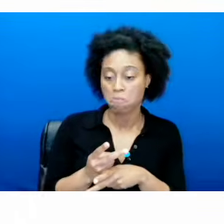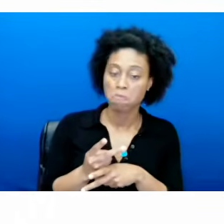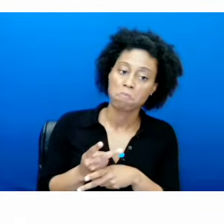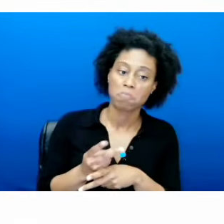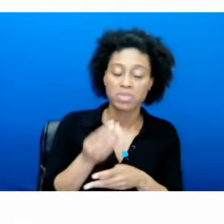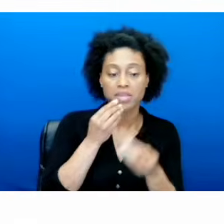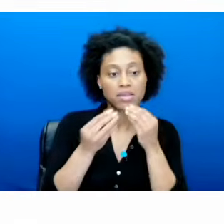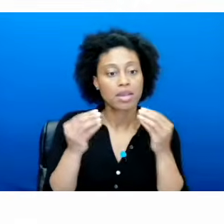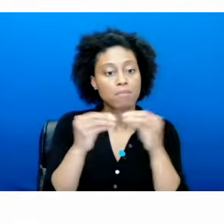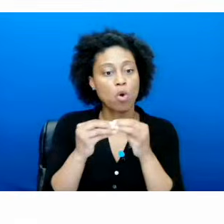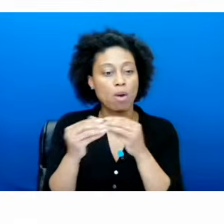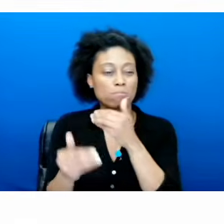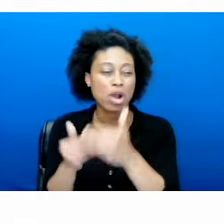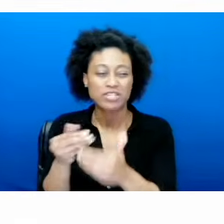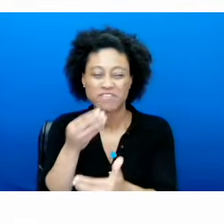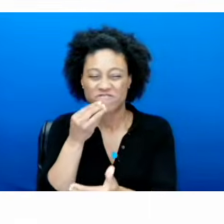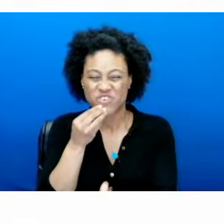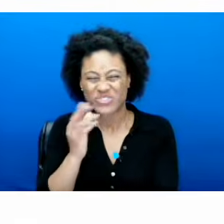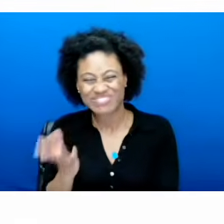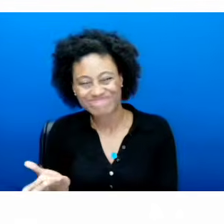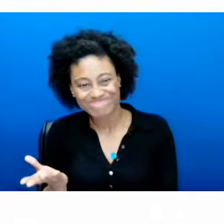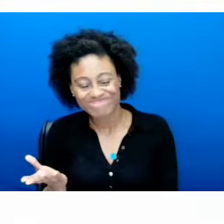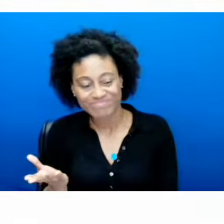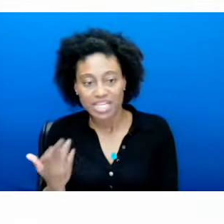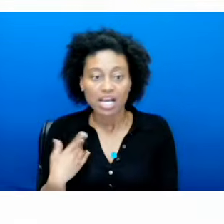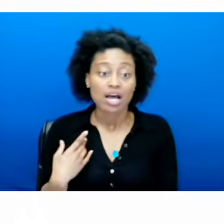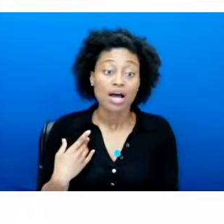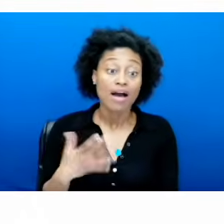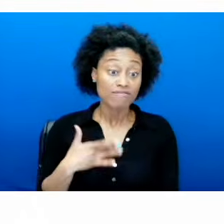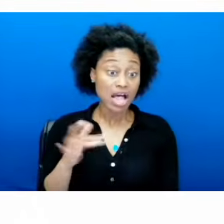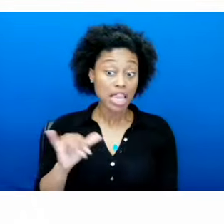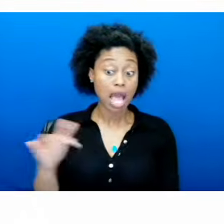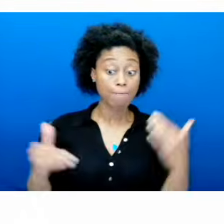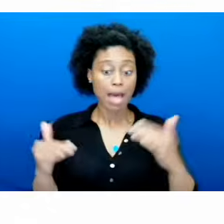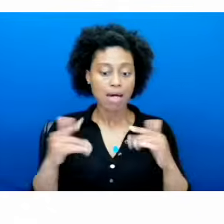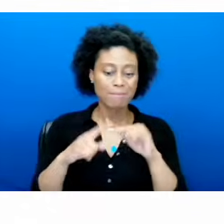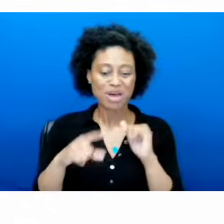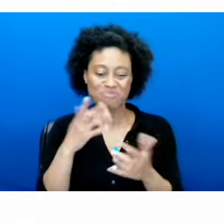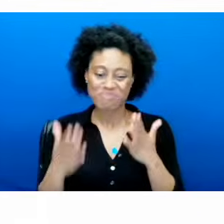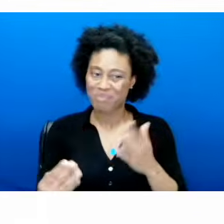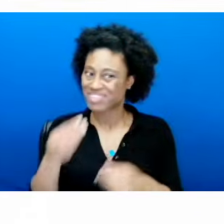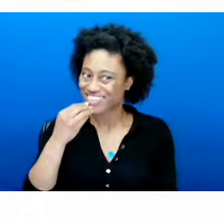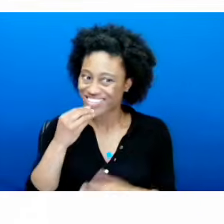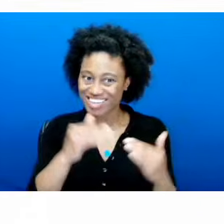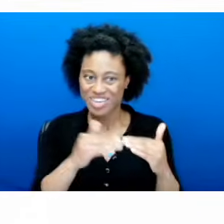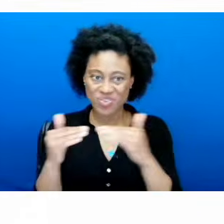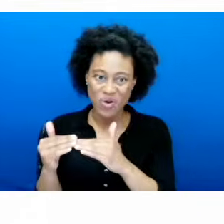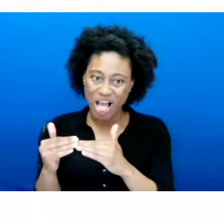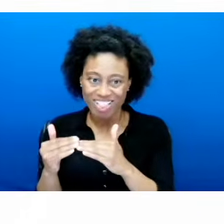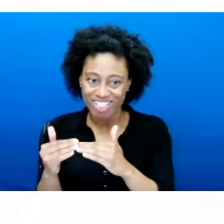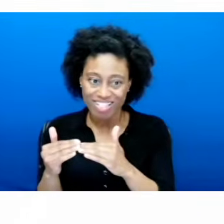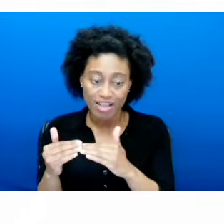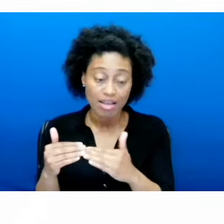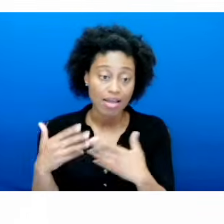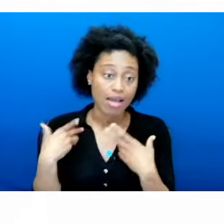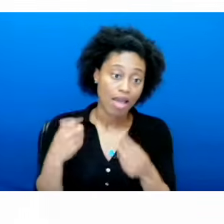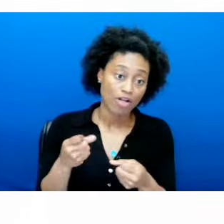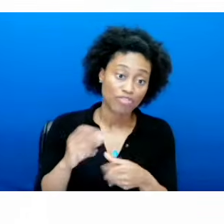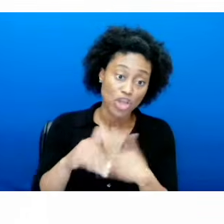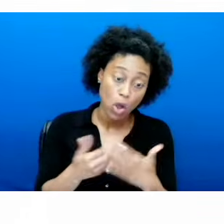more processed food. So I would say I felt like I was balanced, but I was probably eating equal parts healthy whole